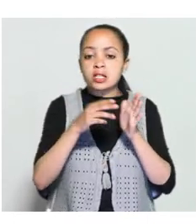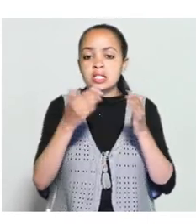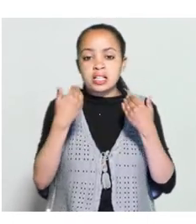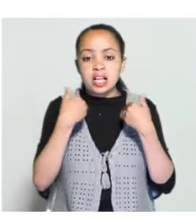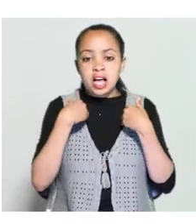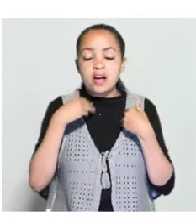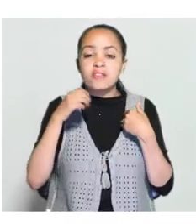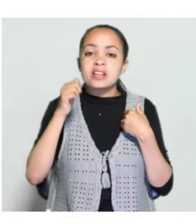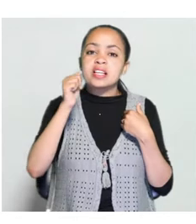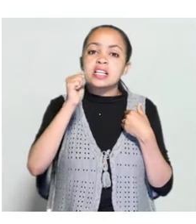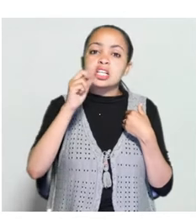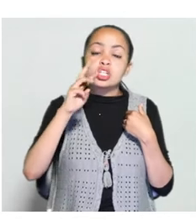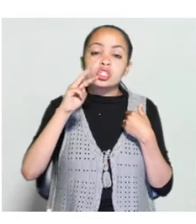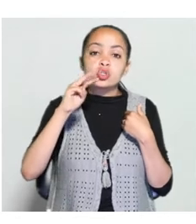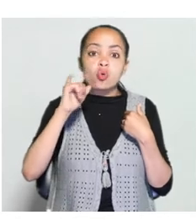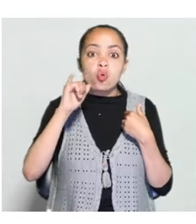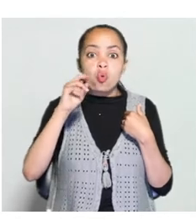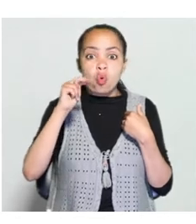virus.